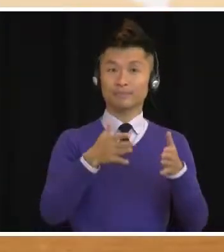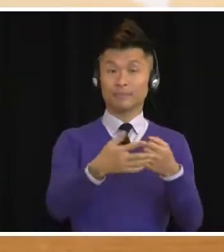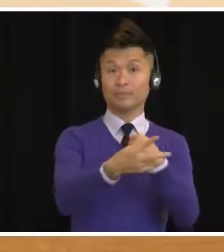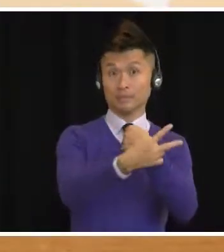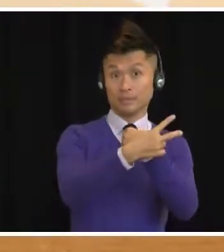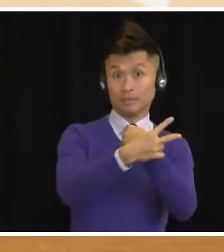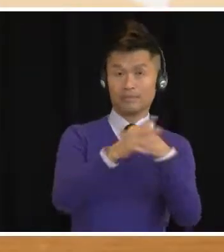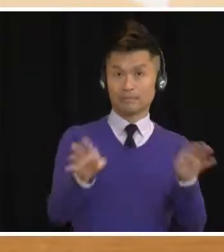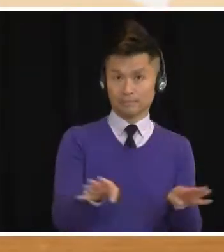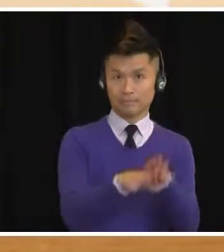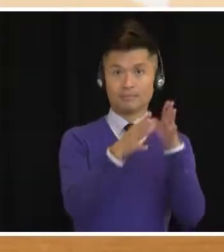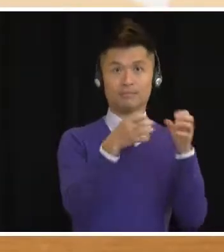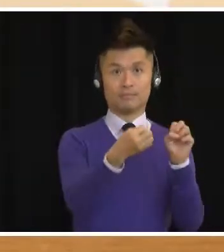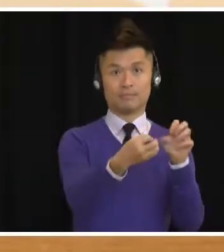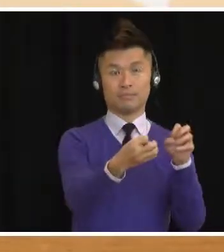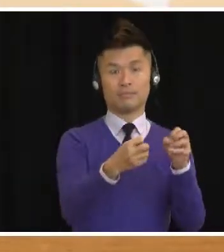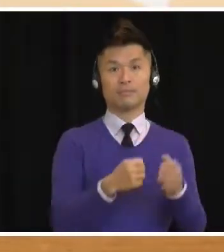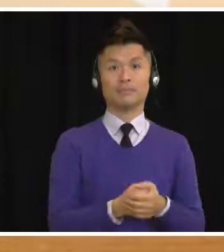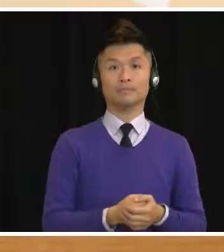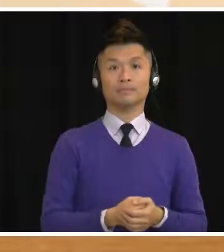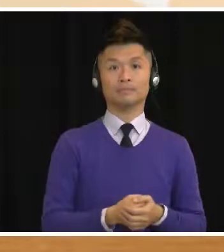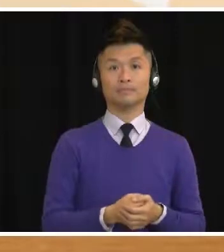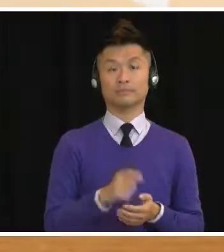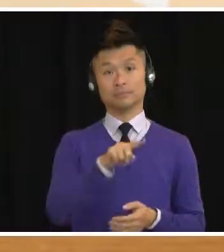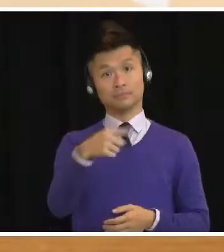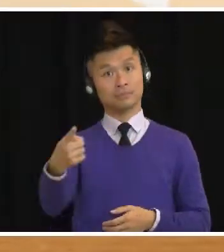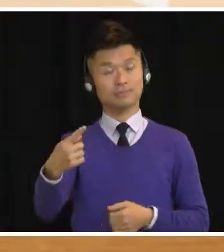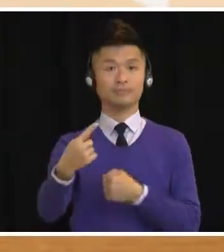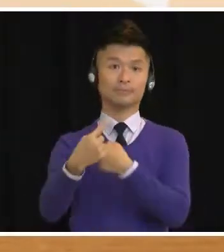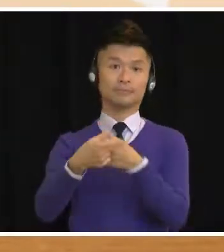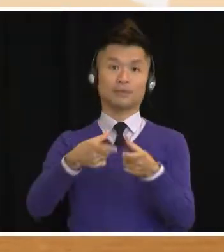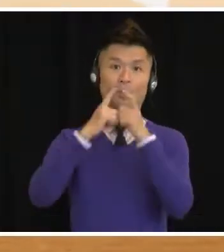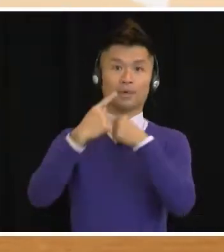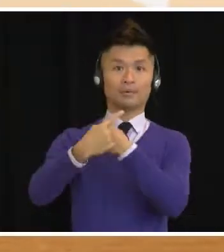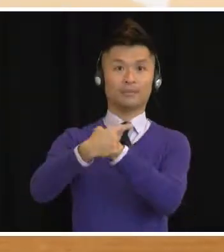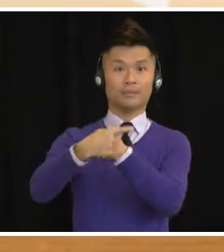Chapter 1, or Cluster 1.